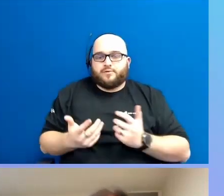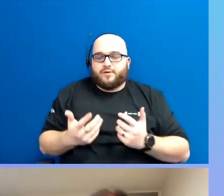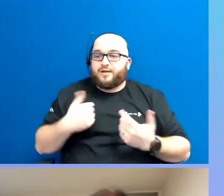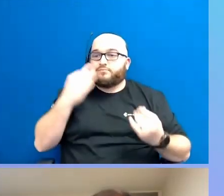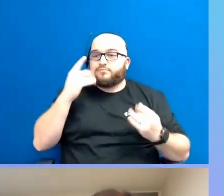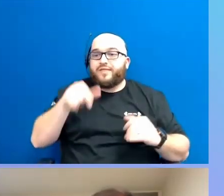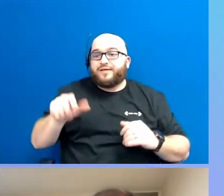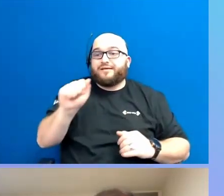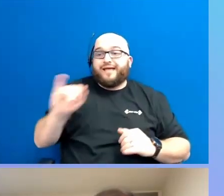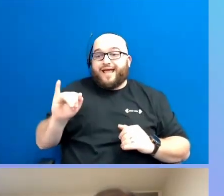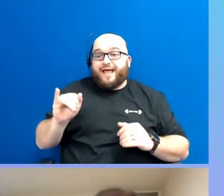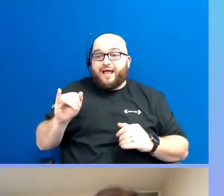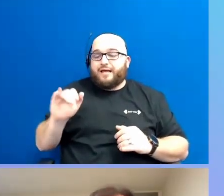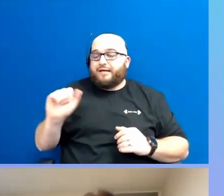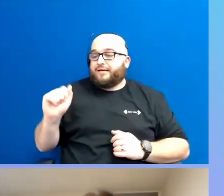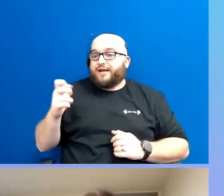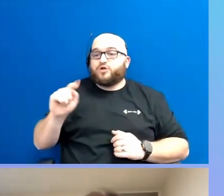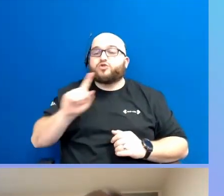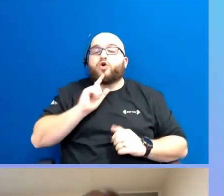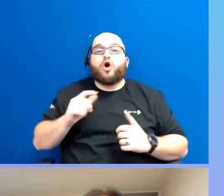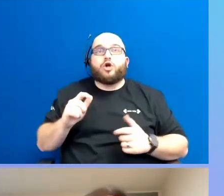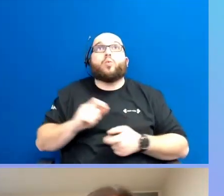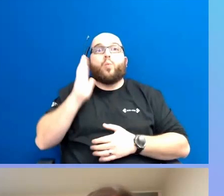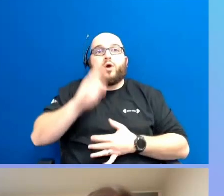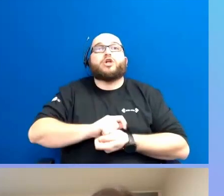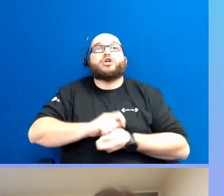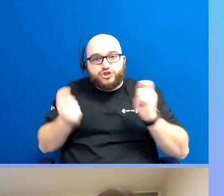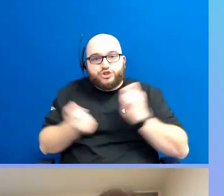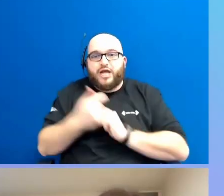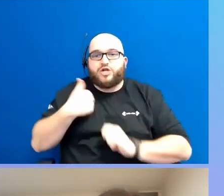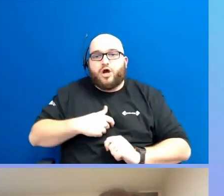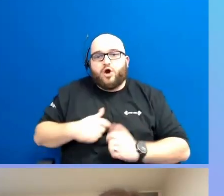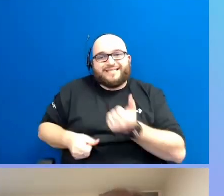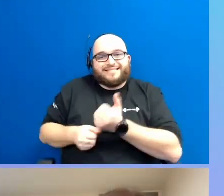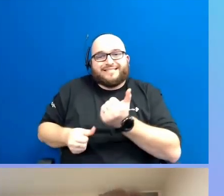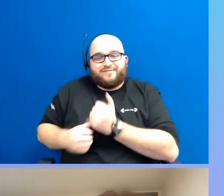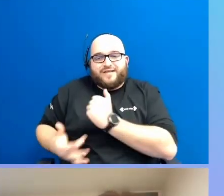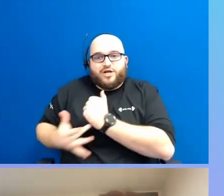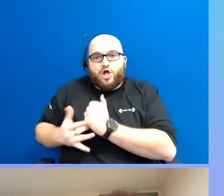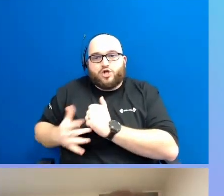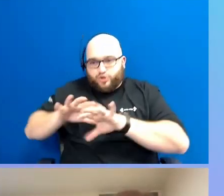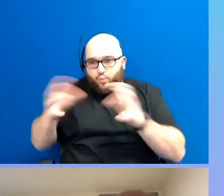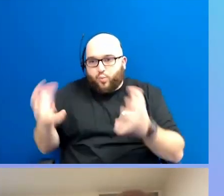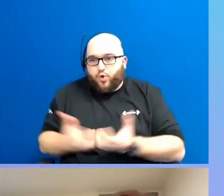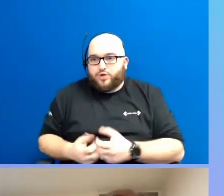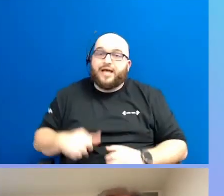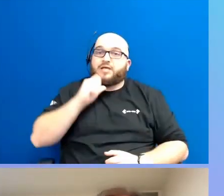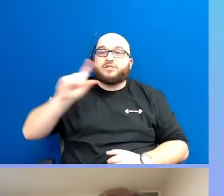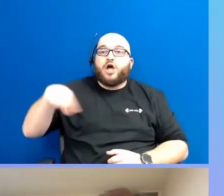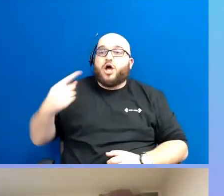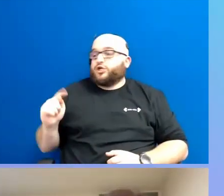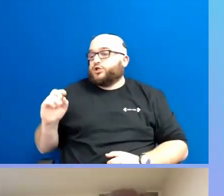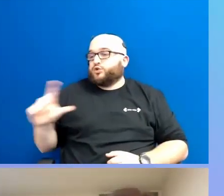agents really are a game changer in assistive technologies. These are not just a tool onto its